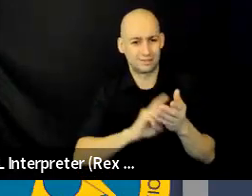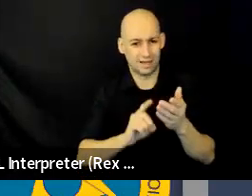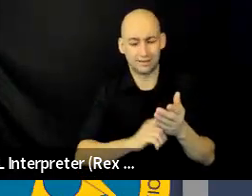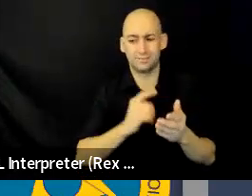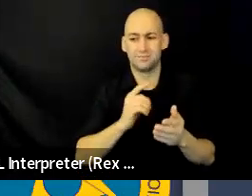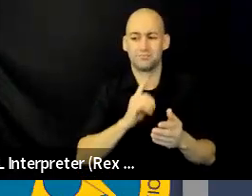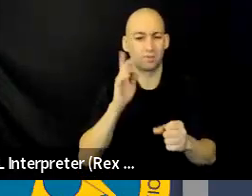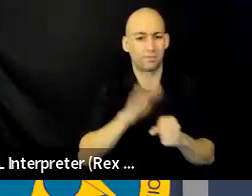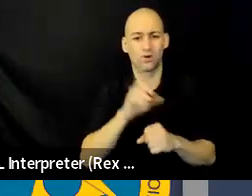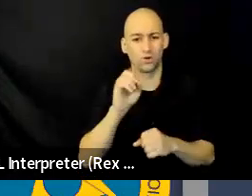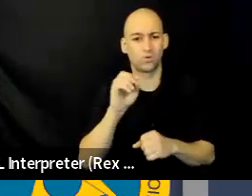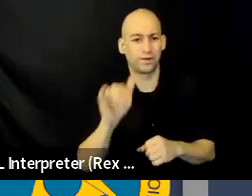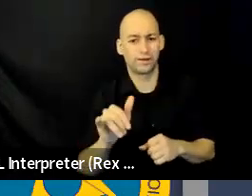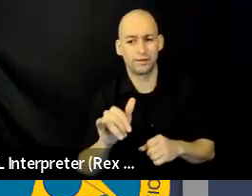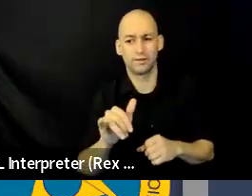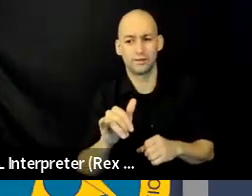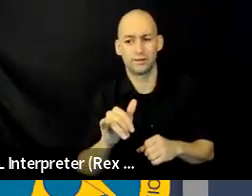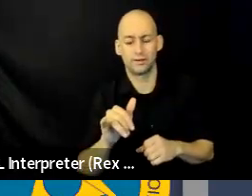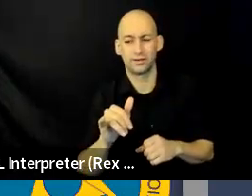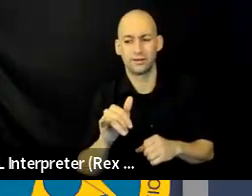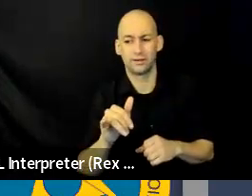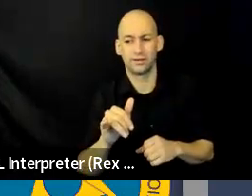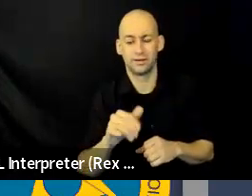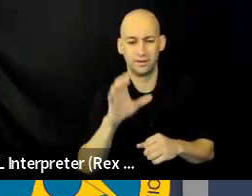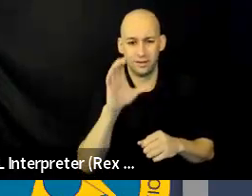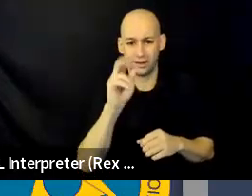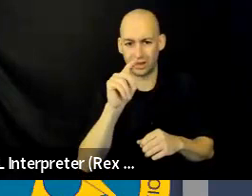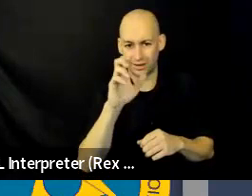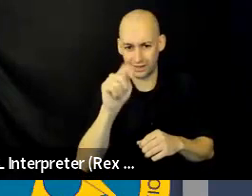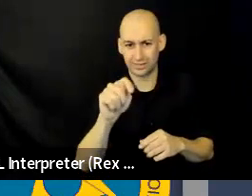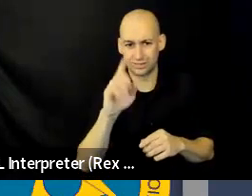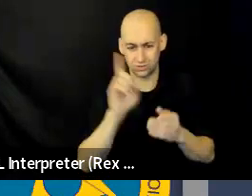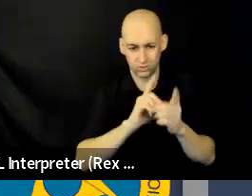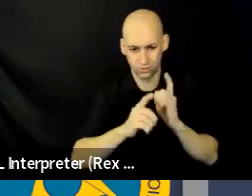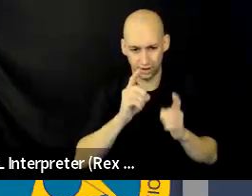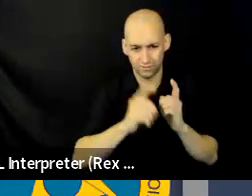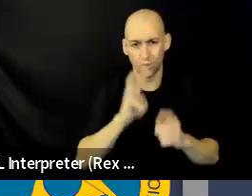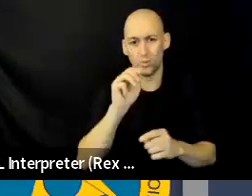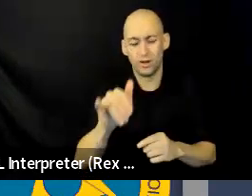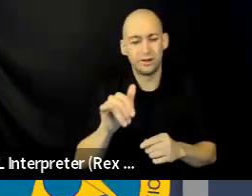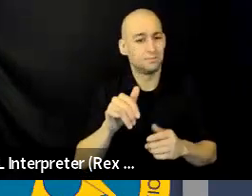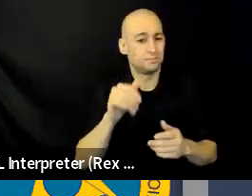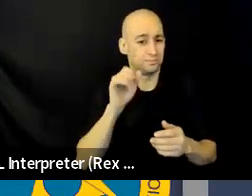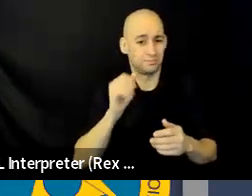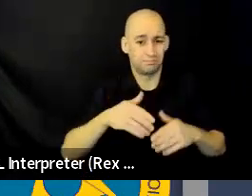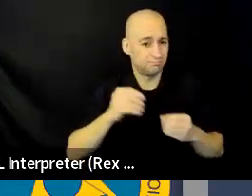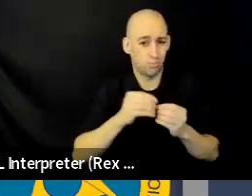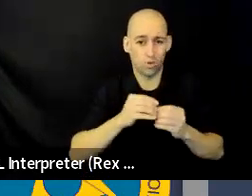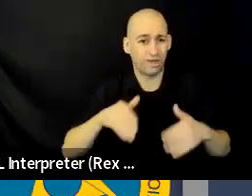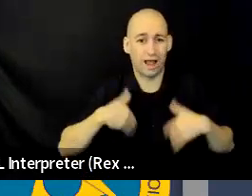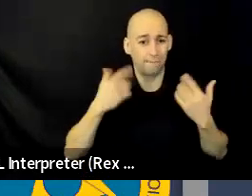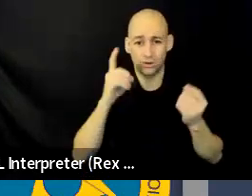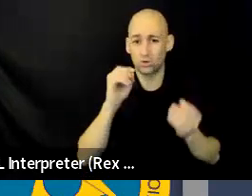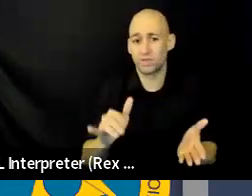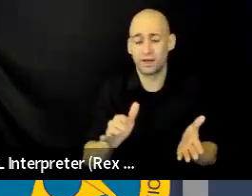doing that. So if there's, in the context of those driveways and refinements that we can make there, we're more than happy to do that. And again, from our